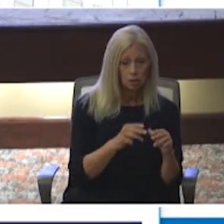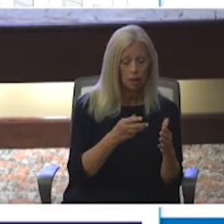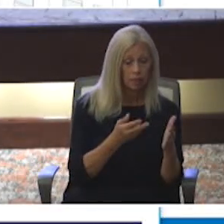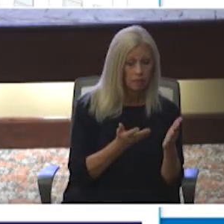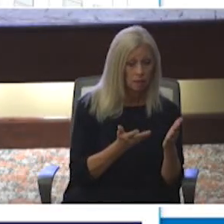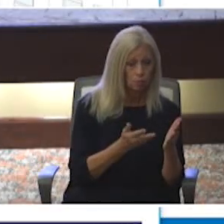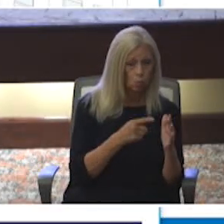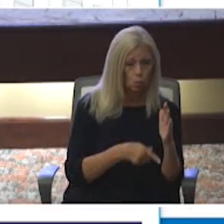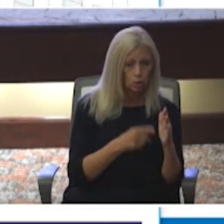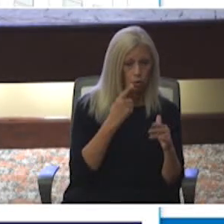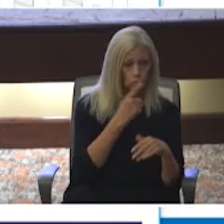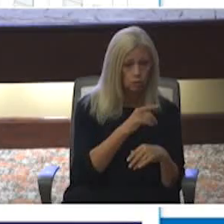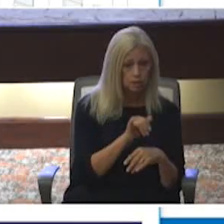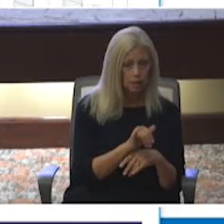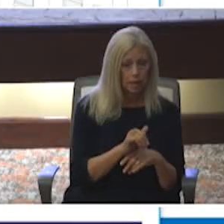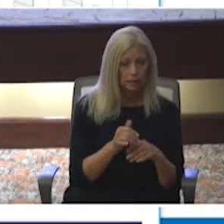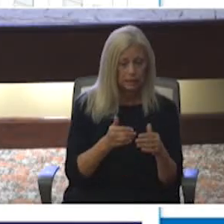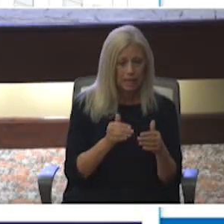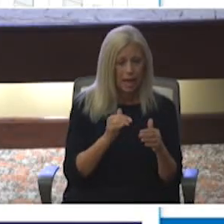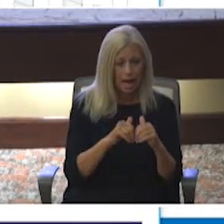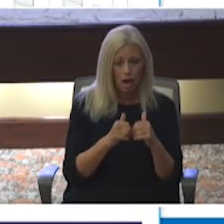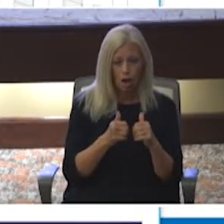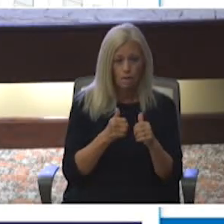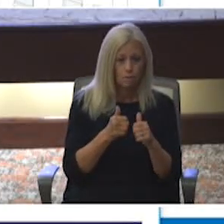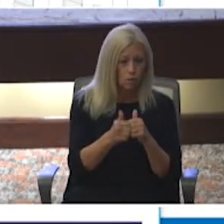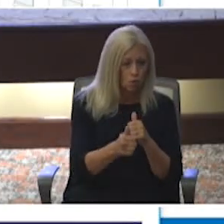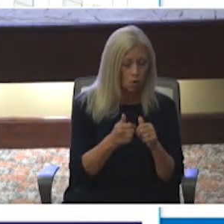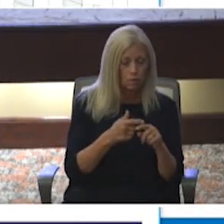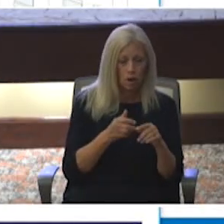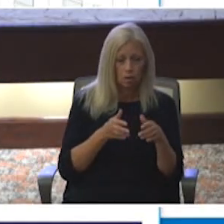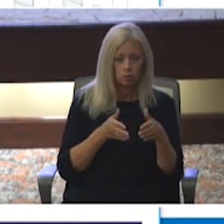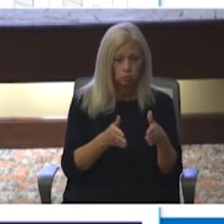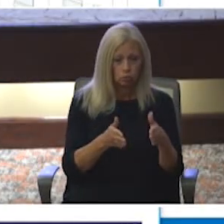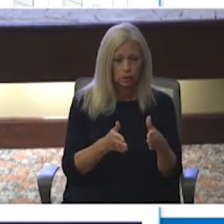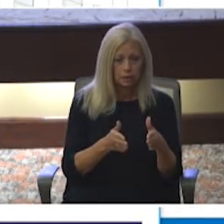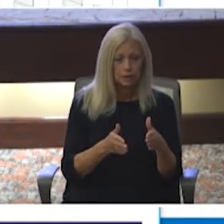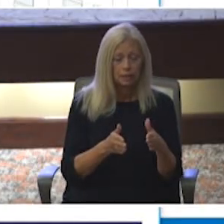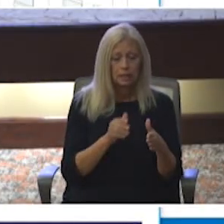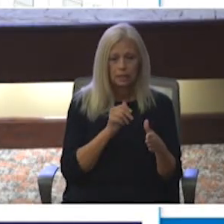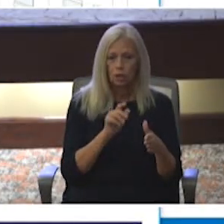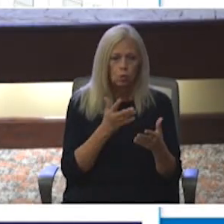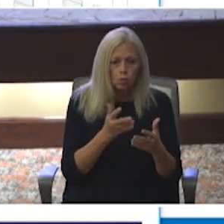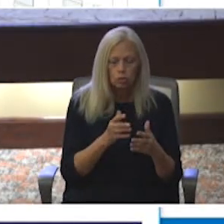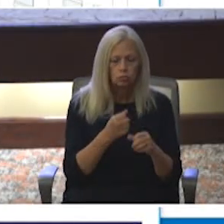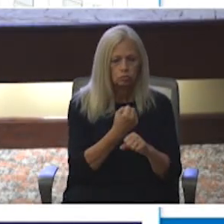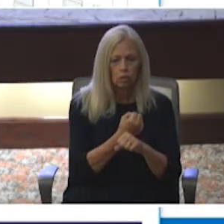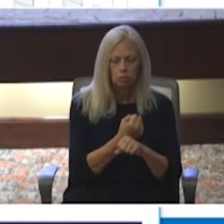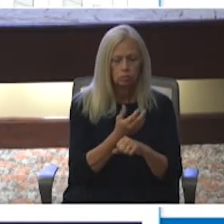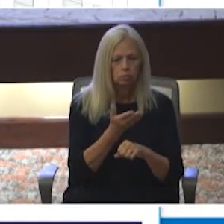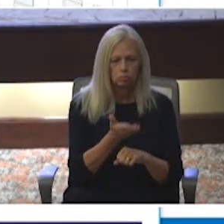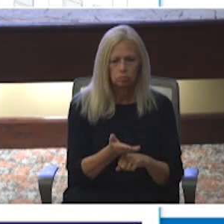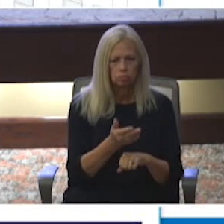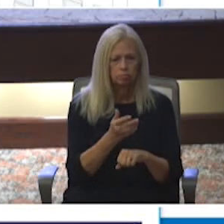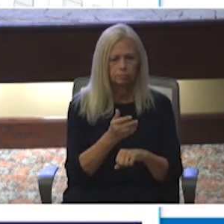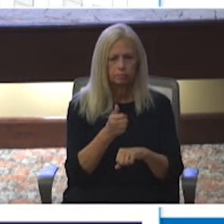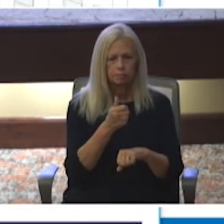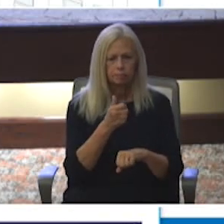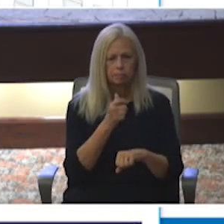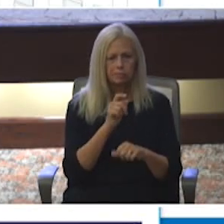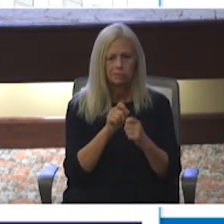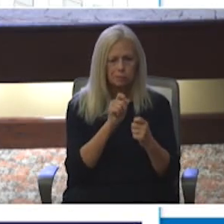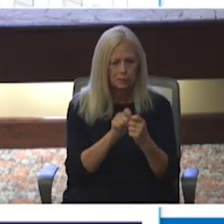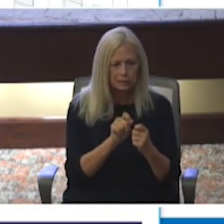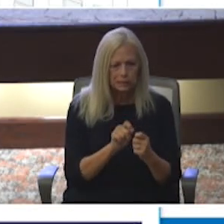far it's set back from the street, et cetera. We're not trying to lock you into just a cookie cutter thing where there's no deviations, but we're giving enough